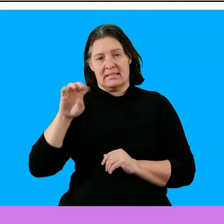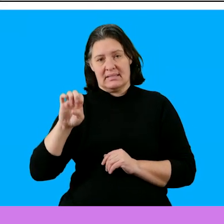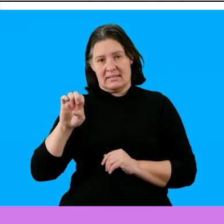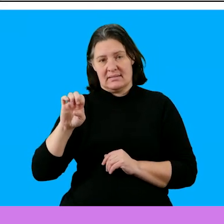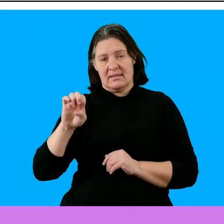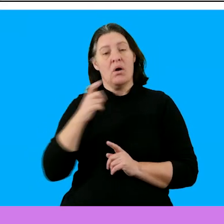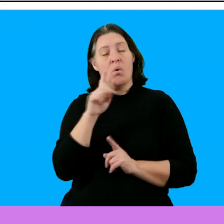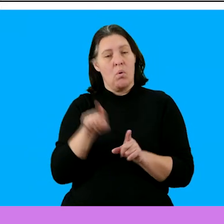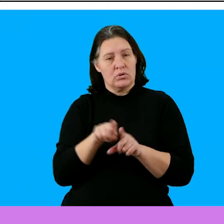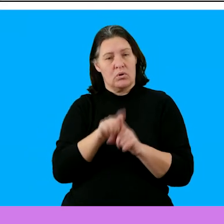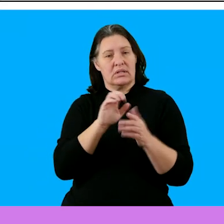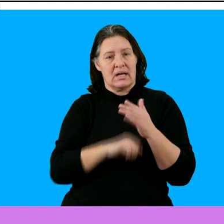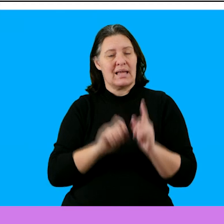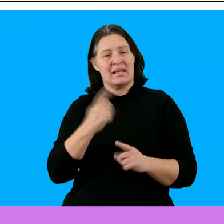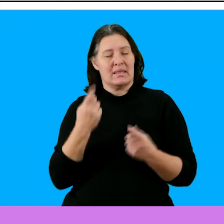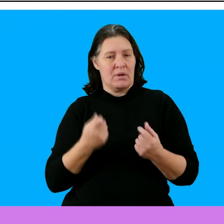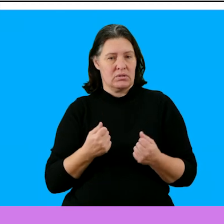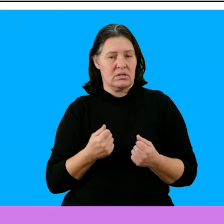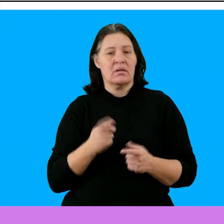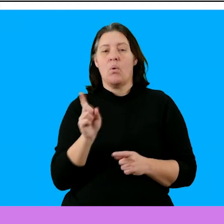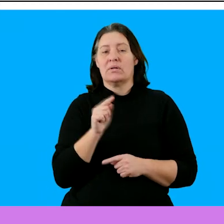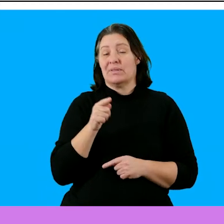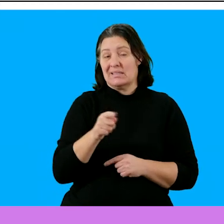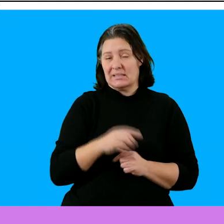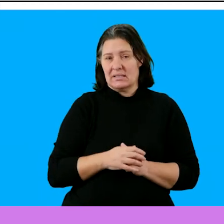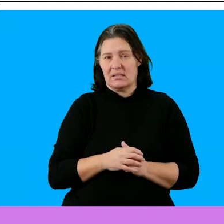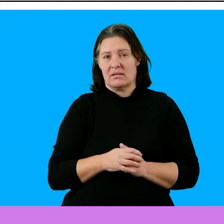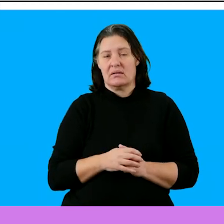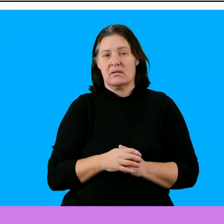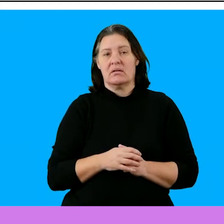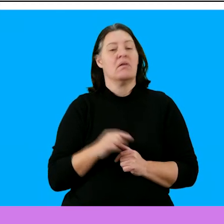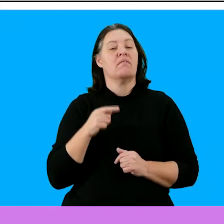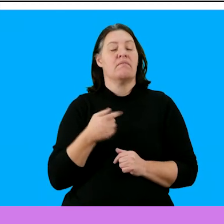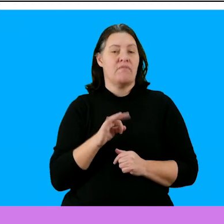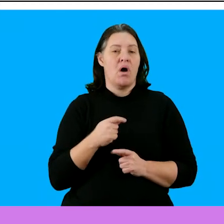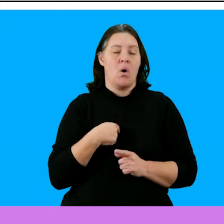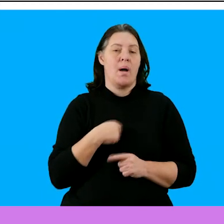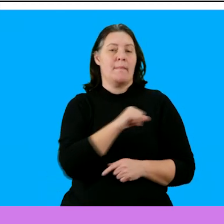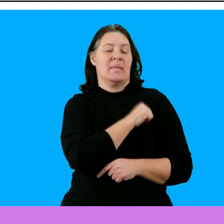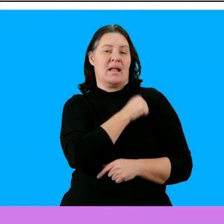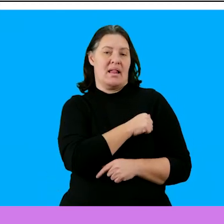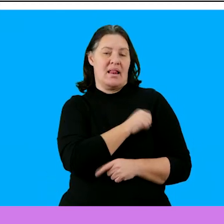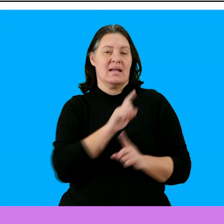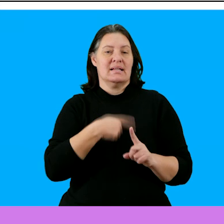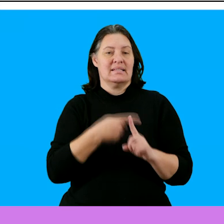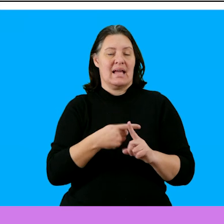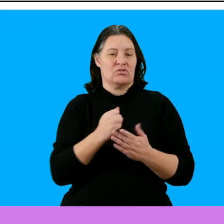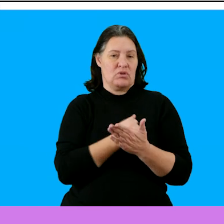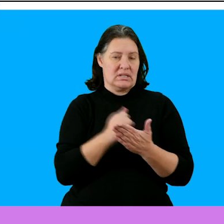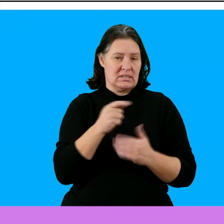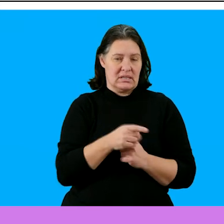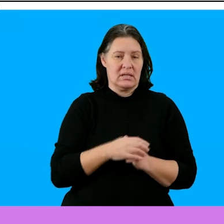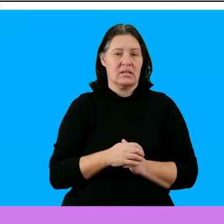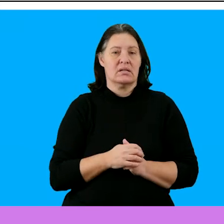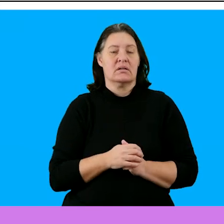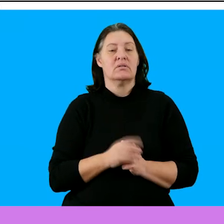rebate. I must also deduct then another amount, and what will that be? Yes, that's for our medical aid tax credit. We